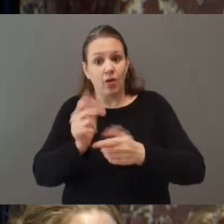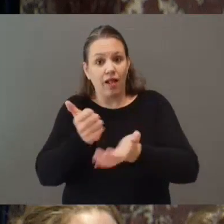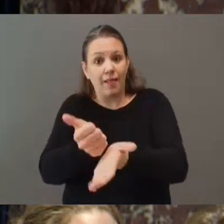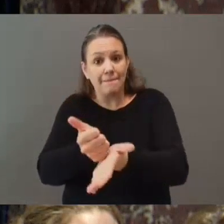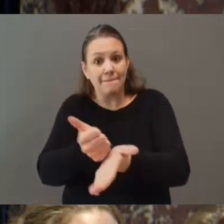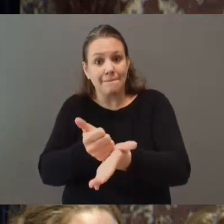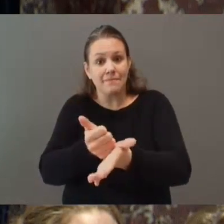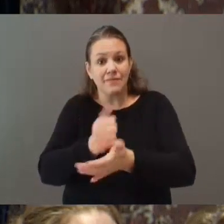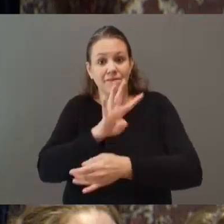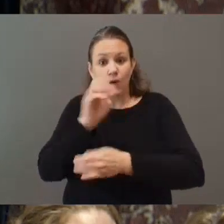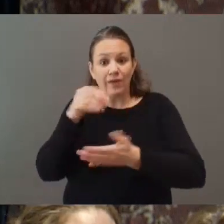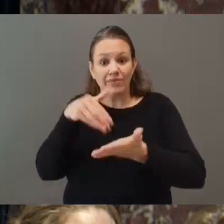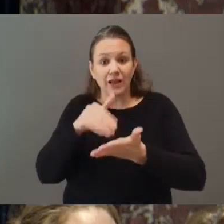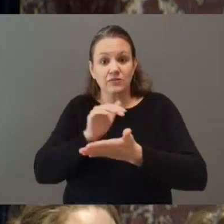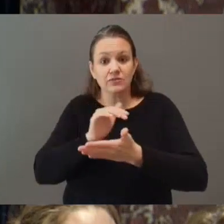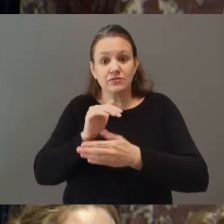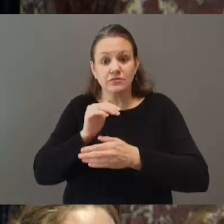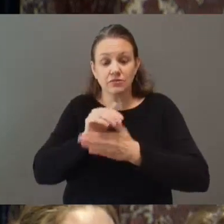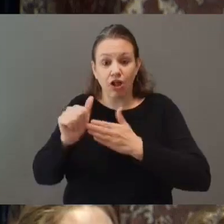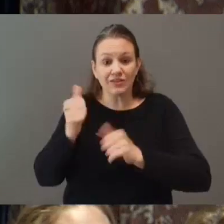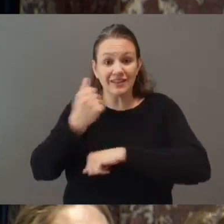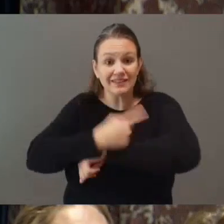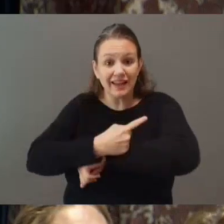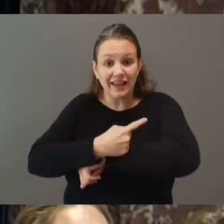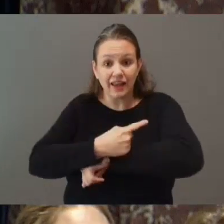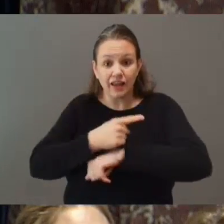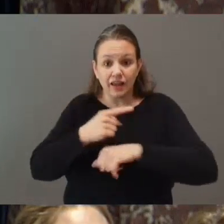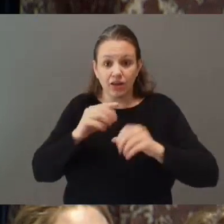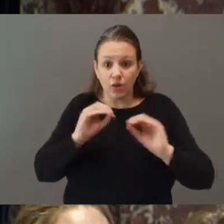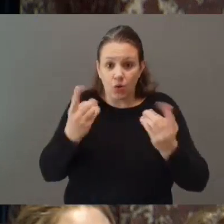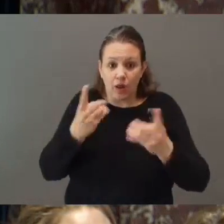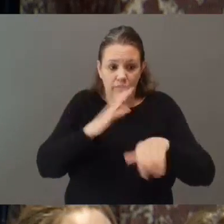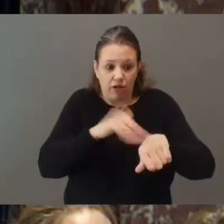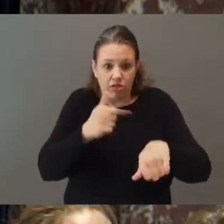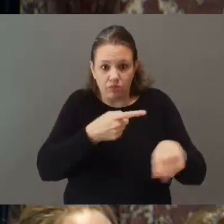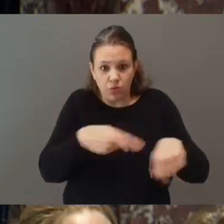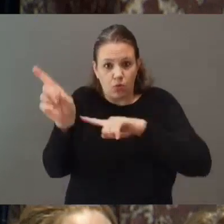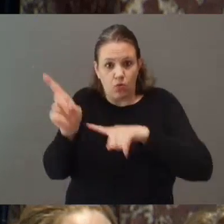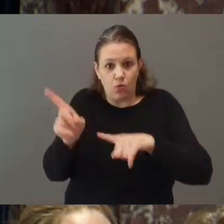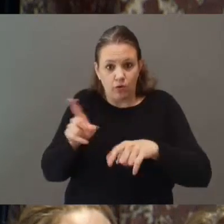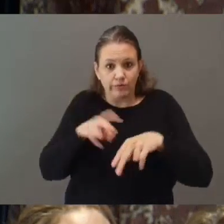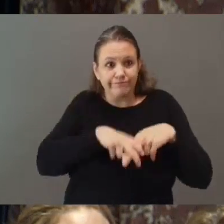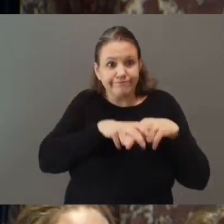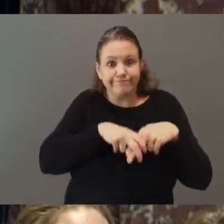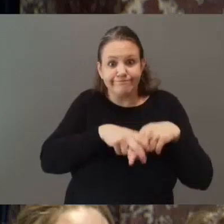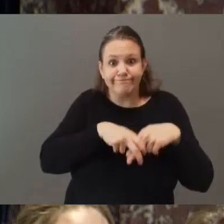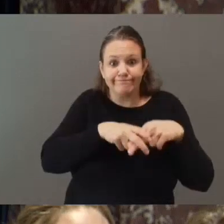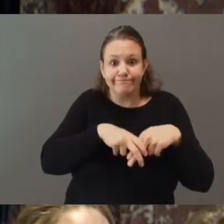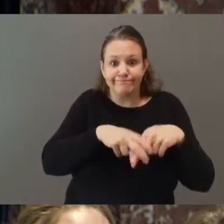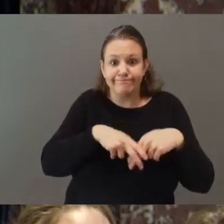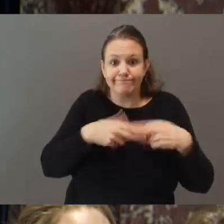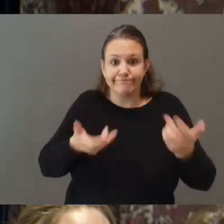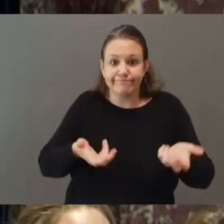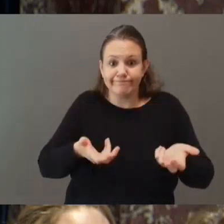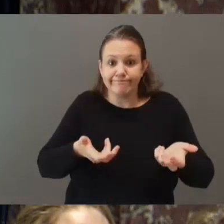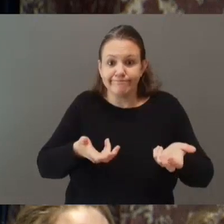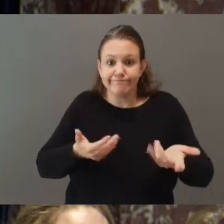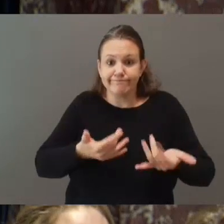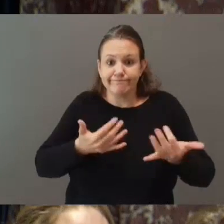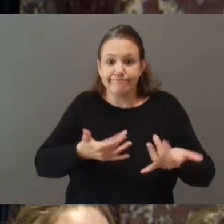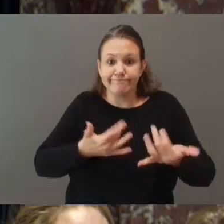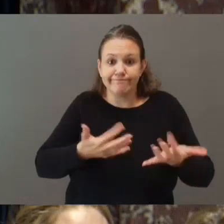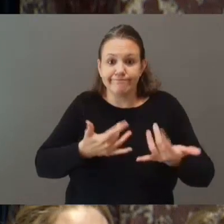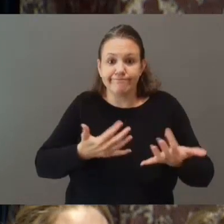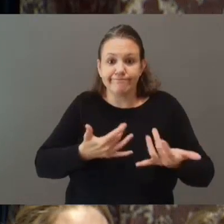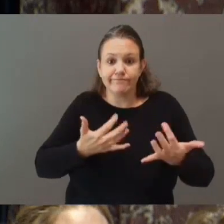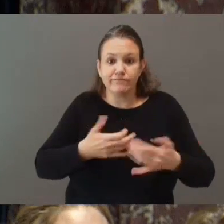there. This government has once again ignored the reality of getting crews in quickly, private